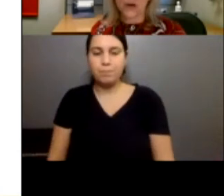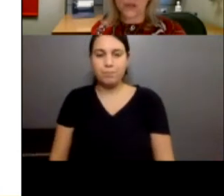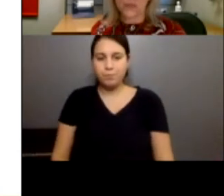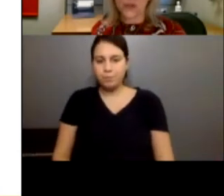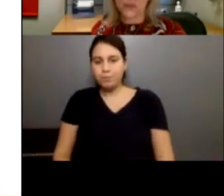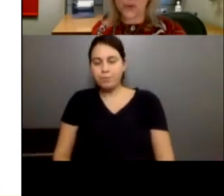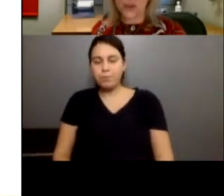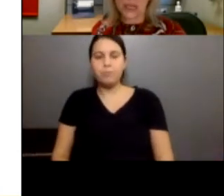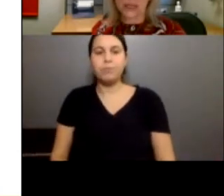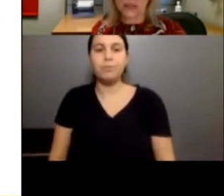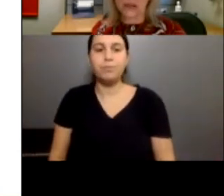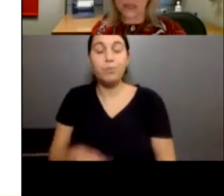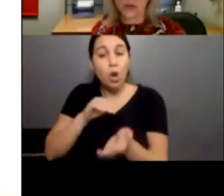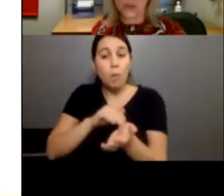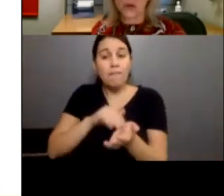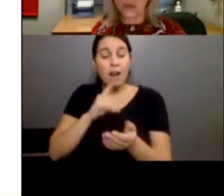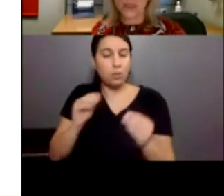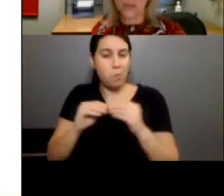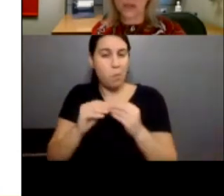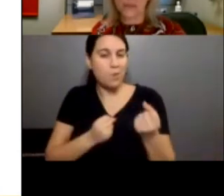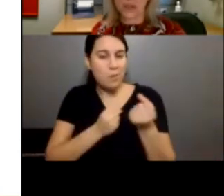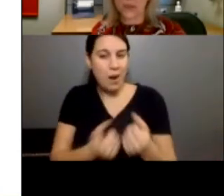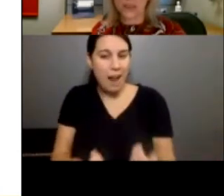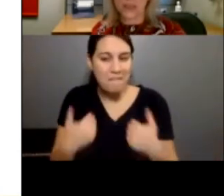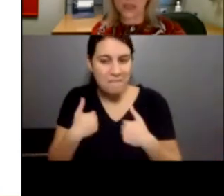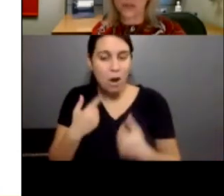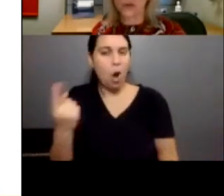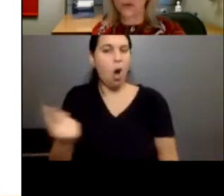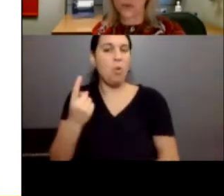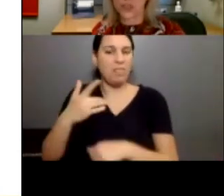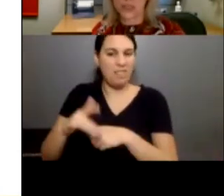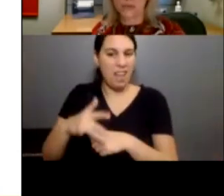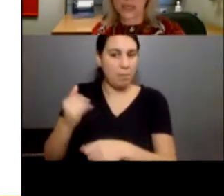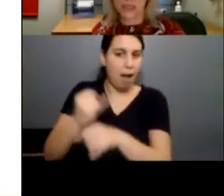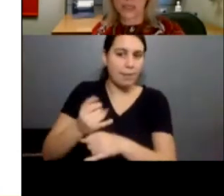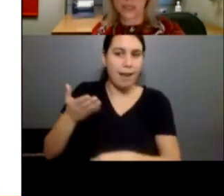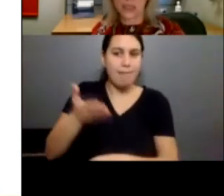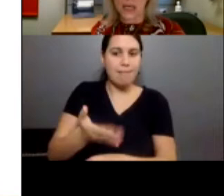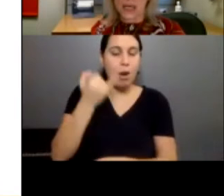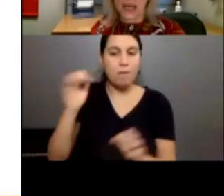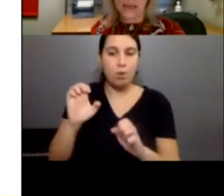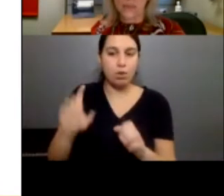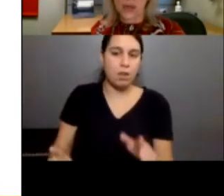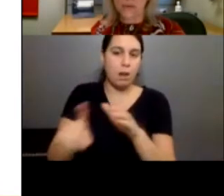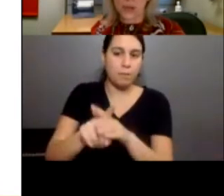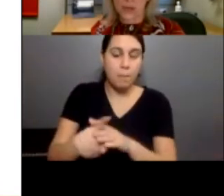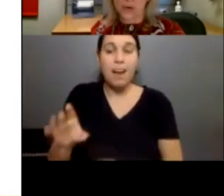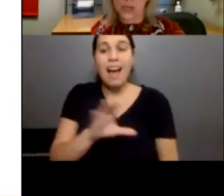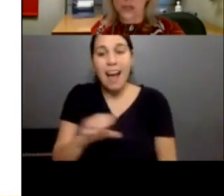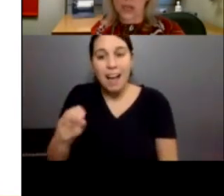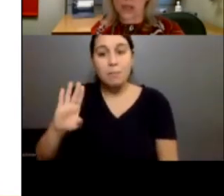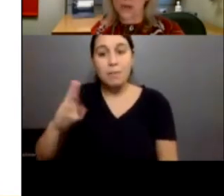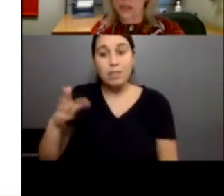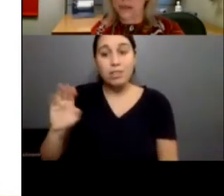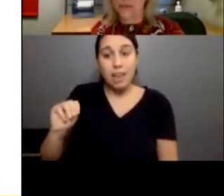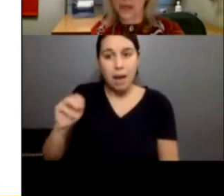Providers are also more supported in that there is almost always someone available on site if a true emergency arises. And the behavioral health care